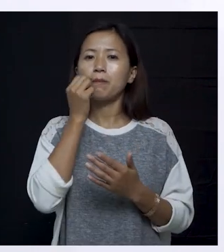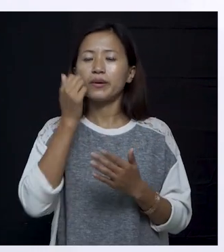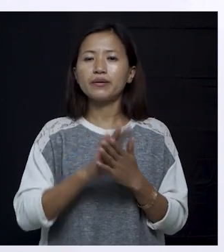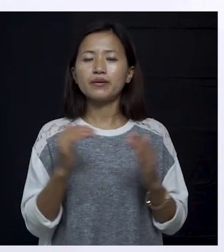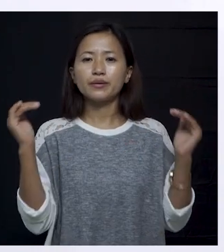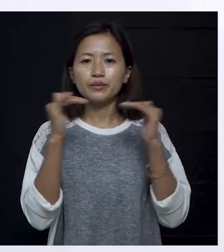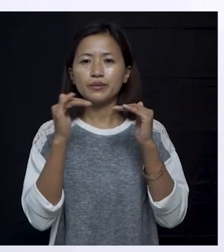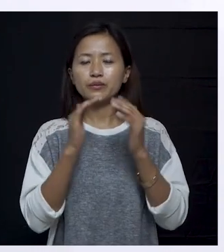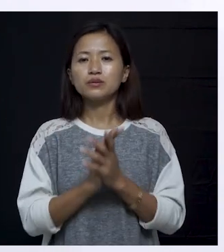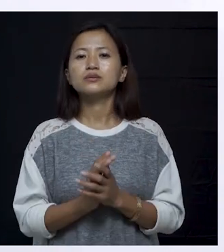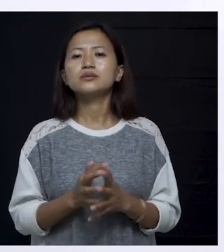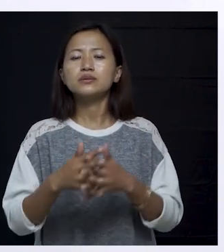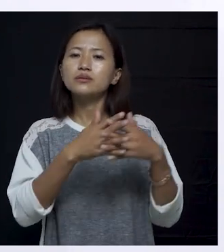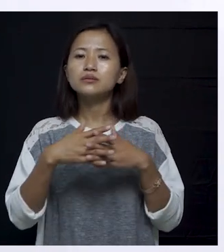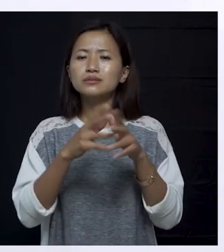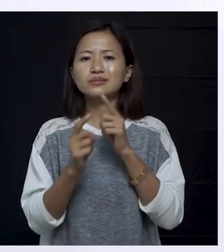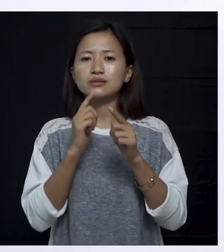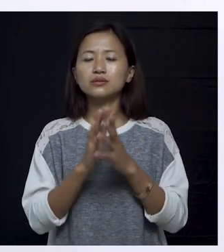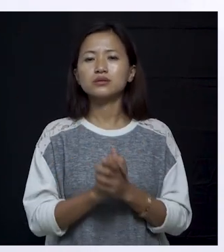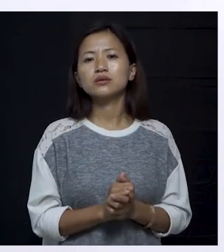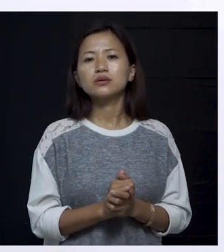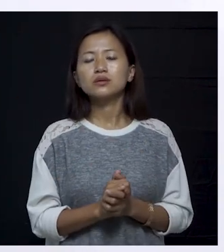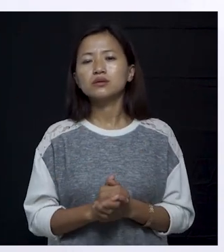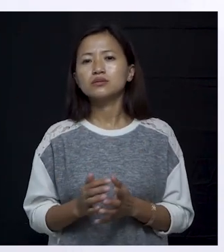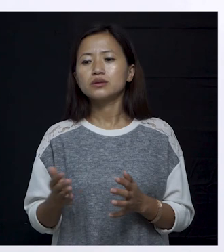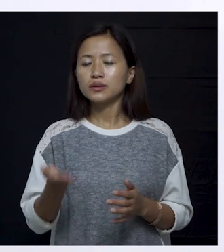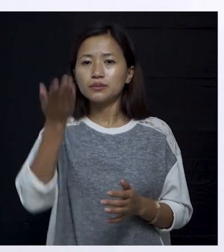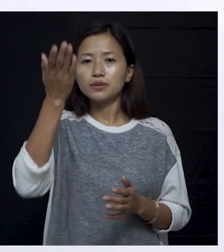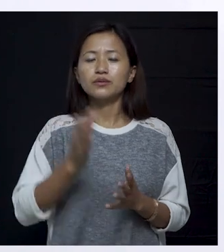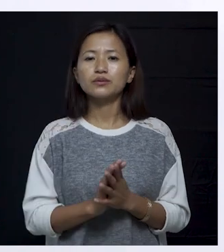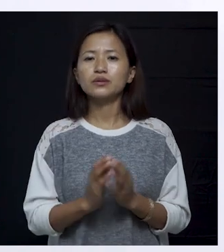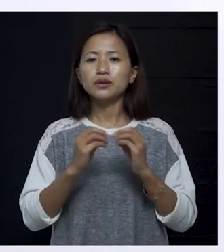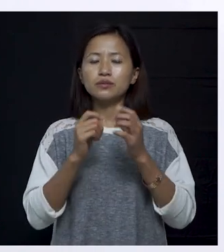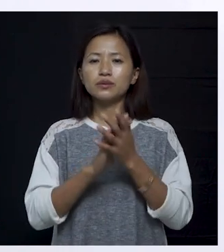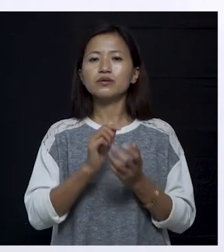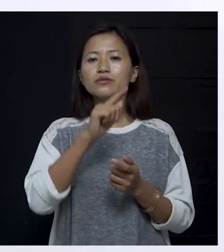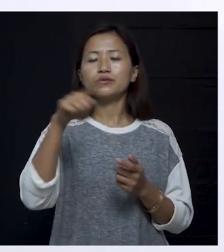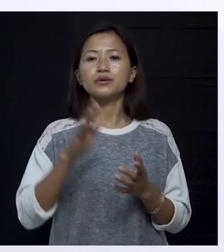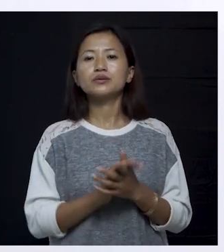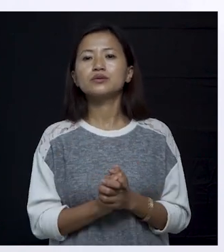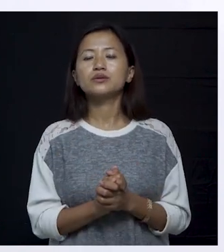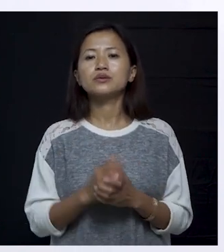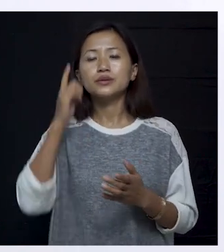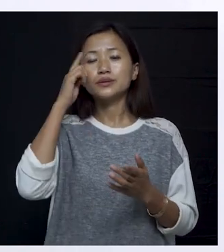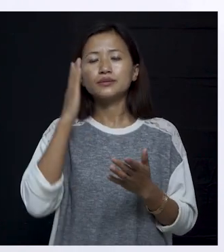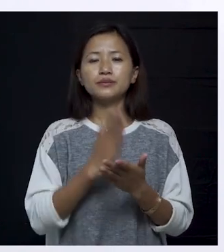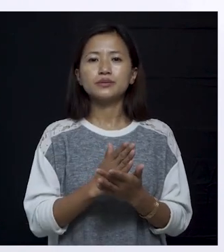also discussed about the Americans. The Americans also, they came out with the Bill of Rights because they also, they believe